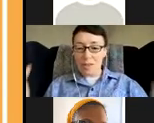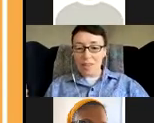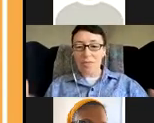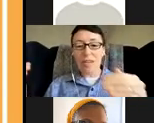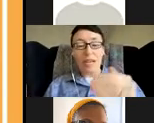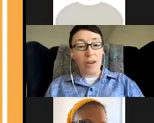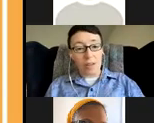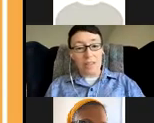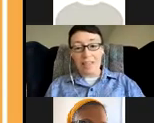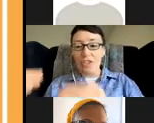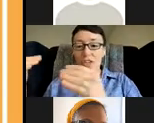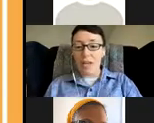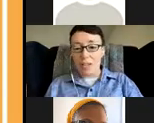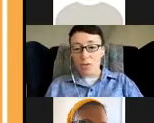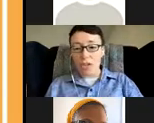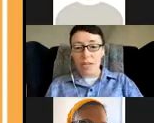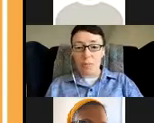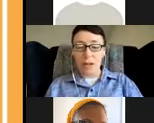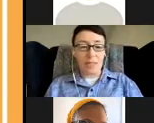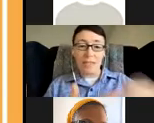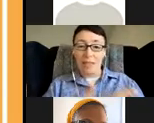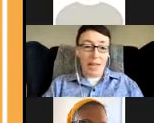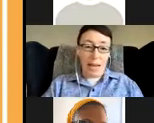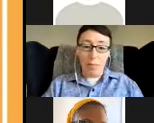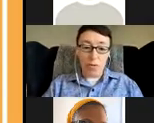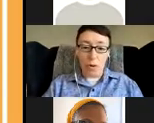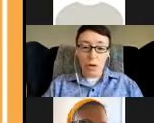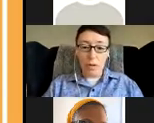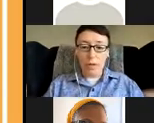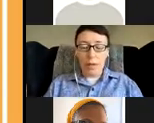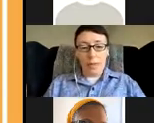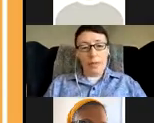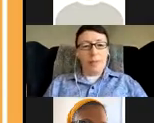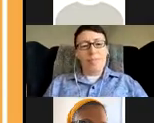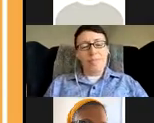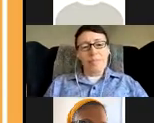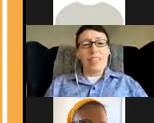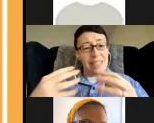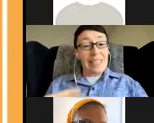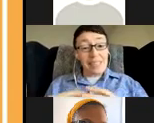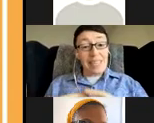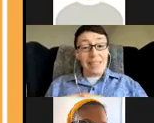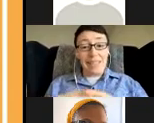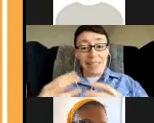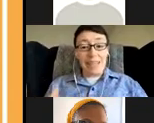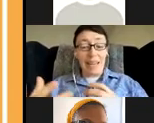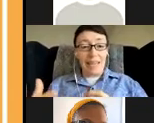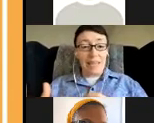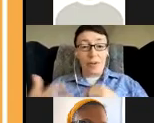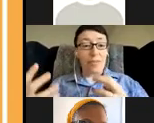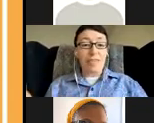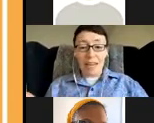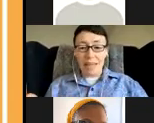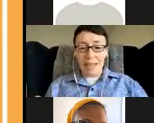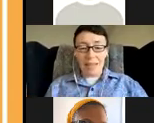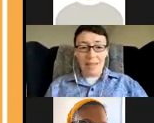with slavery and colonization and eugenics policies that came before. To the extent that today, in